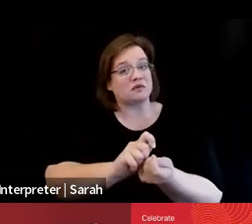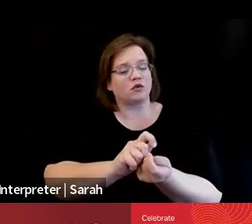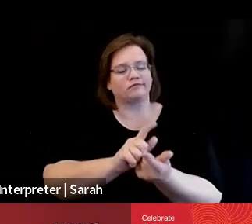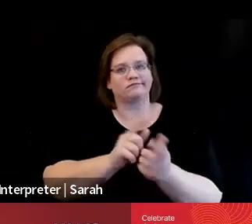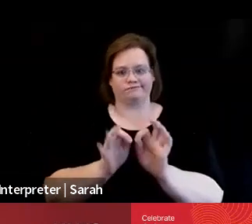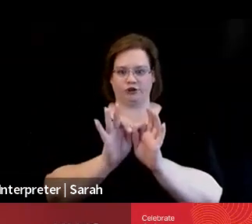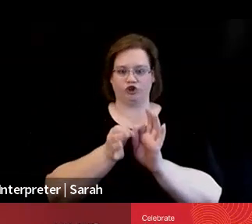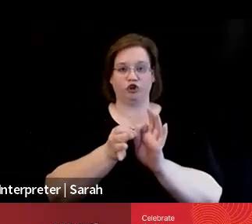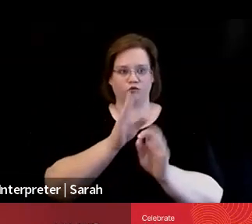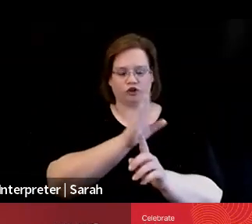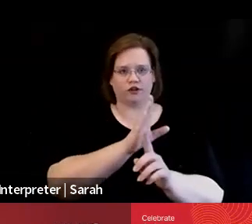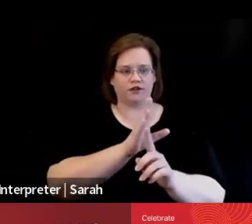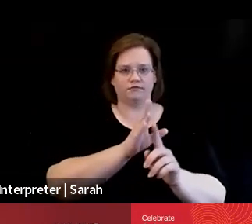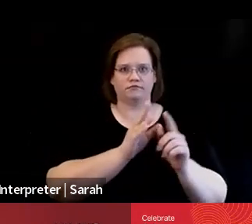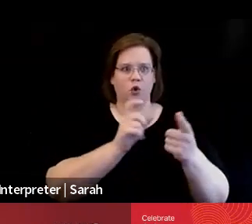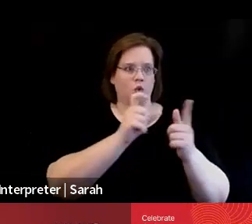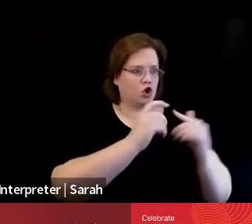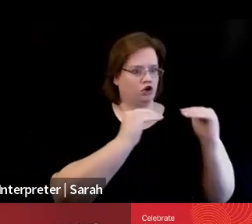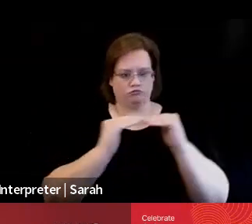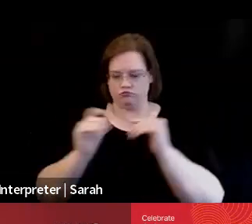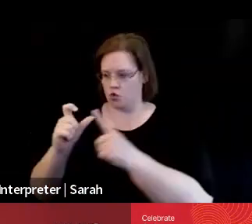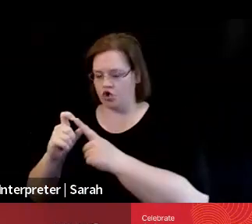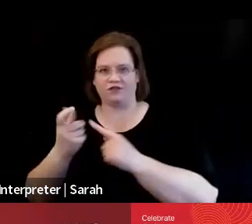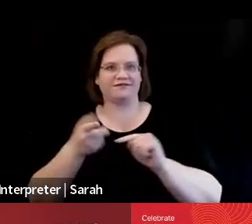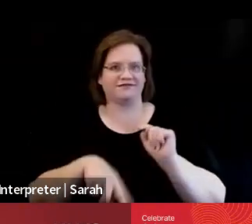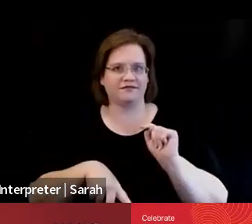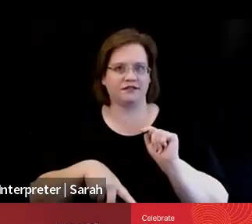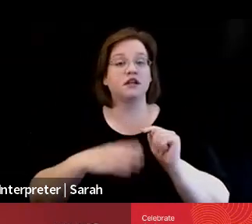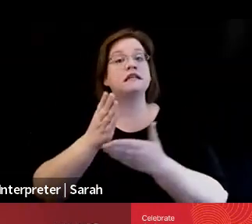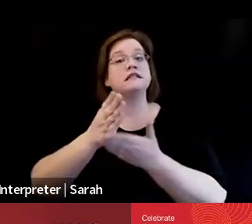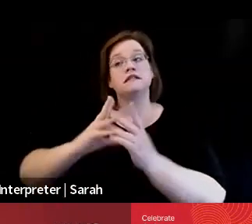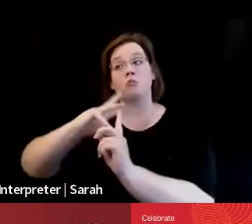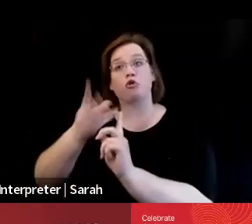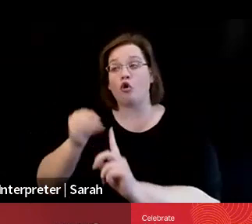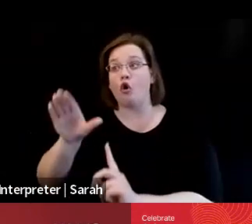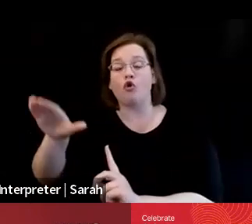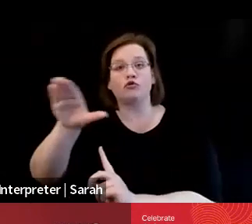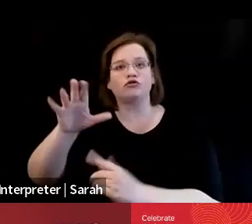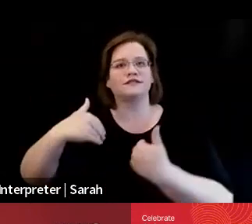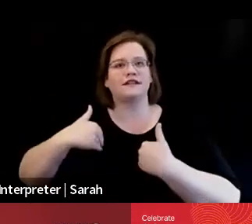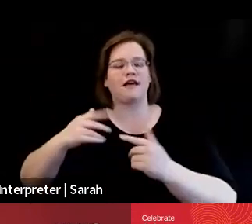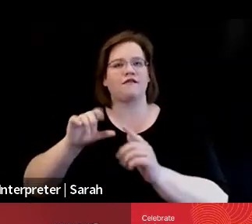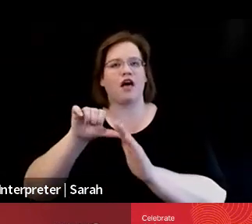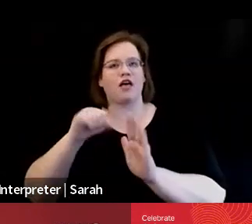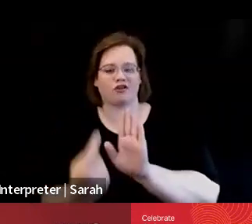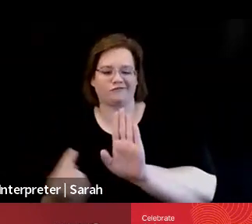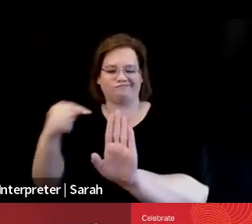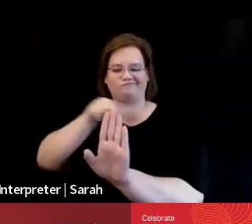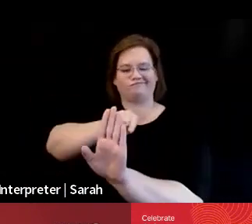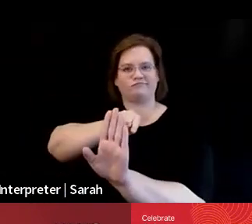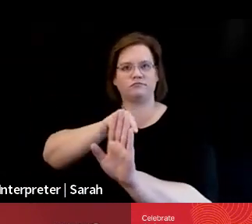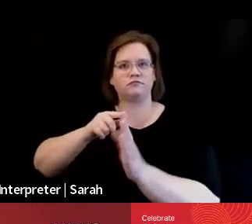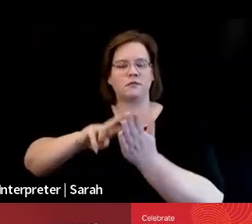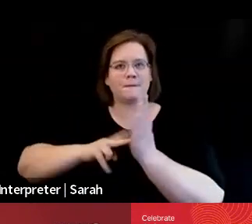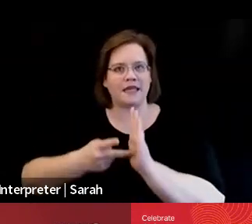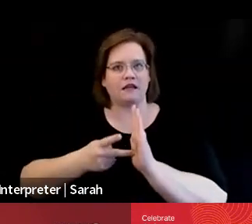that word directly. Then because that in certain cultures that carries different meanings and contexts. And that